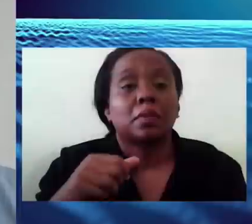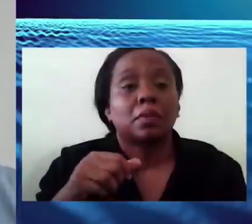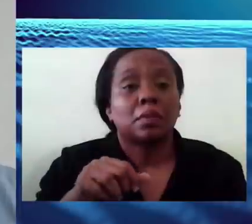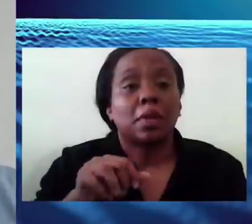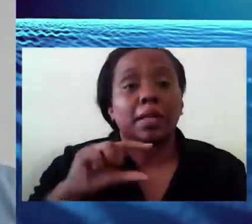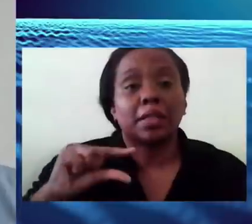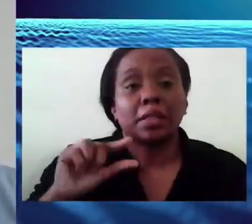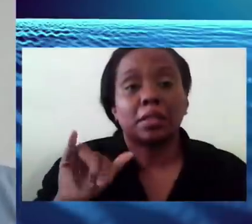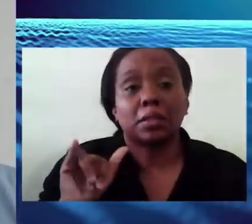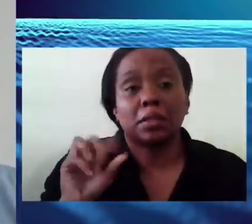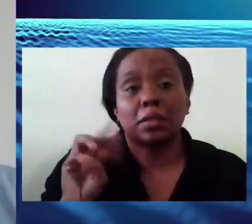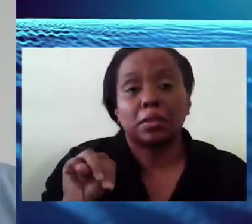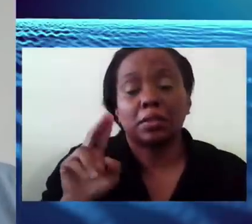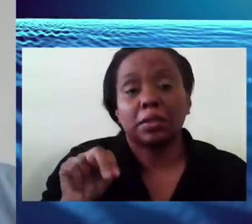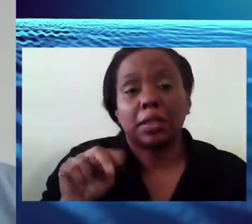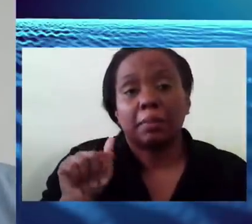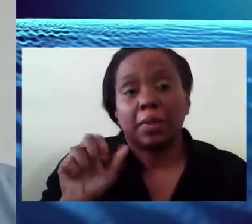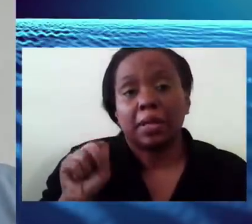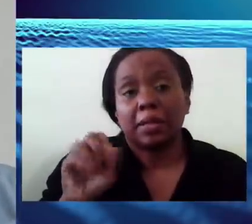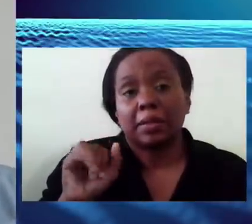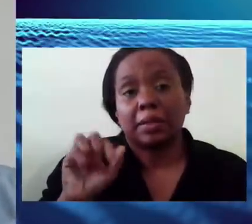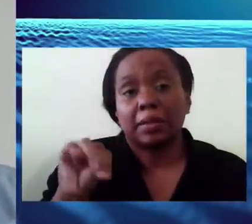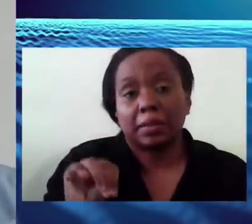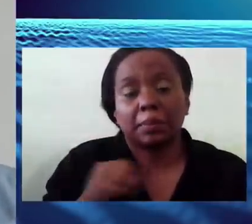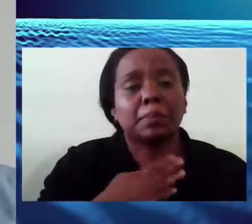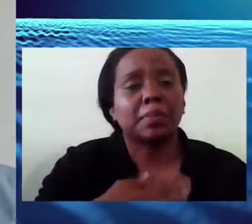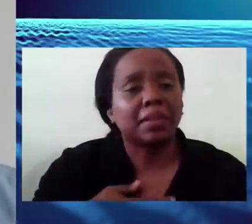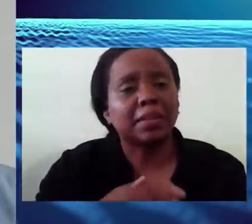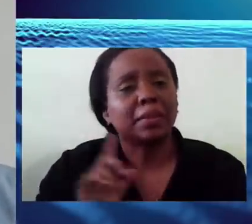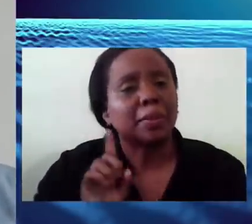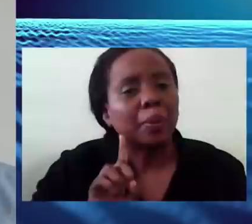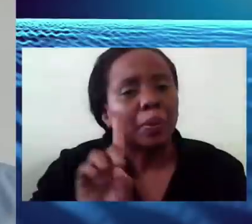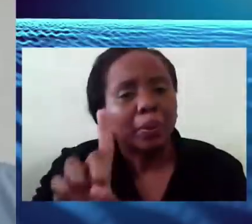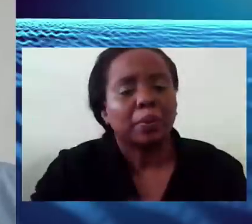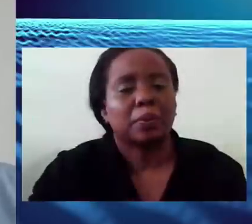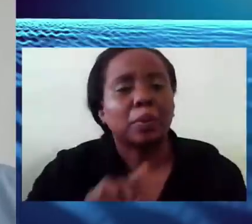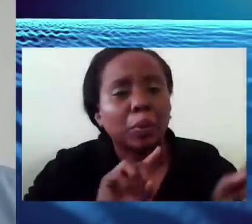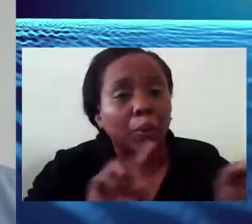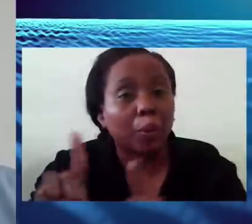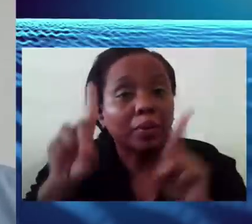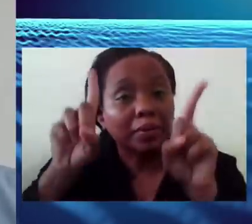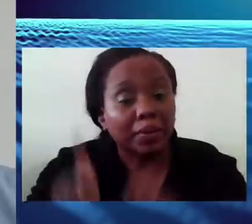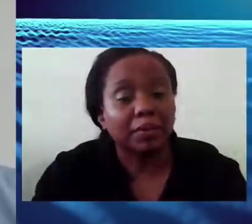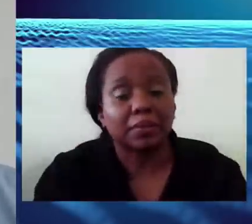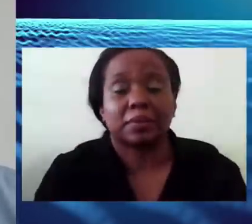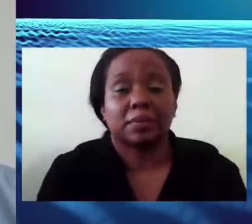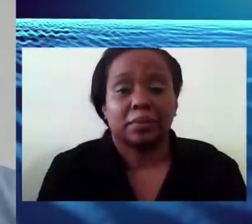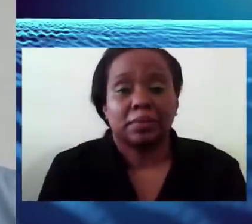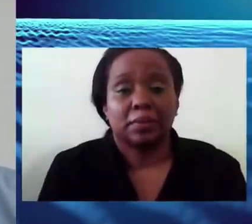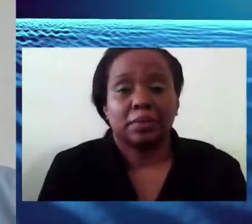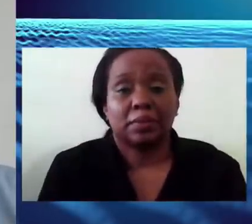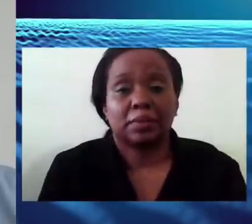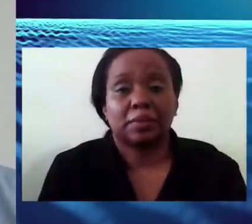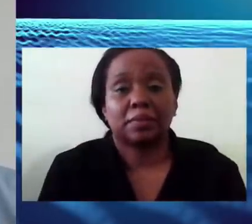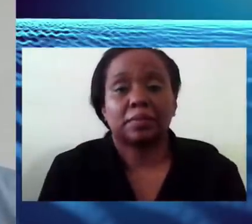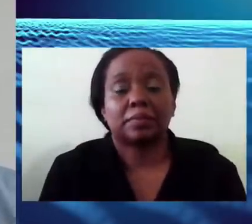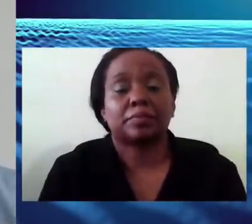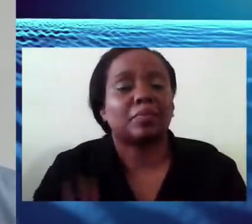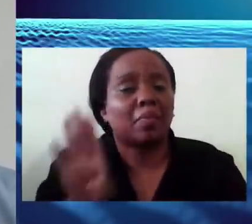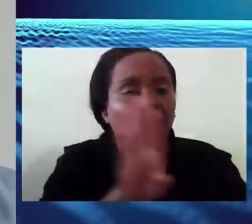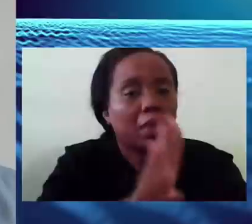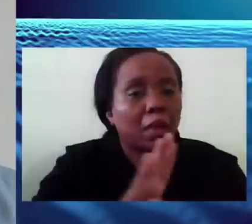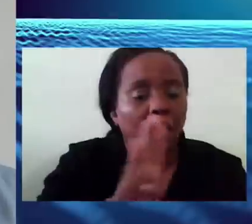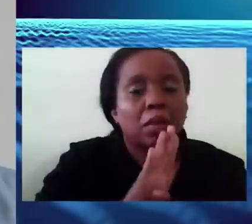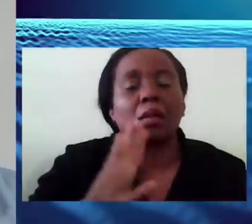sake, and for the country's sake. The country and the residents and citizens of